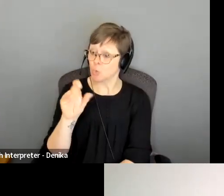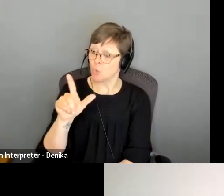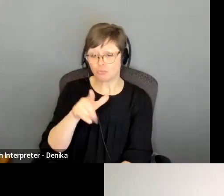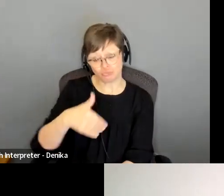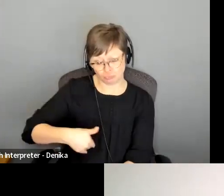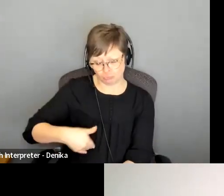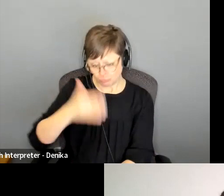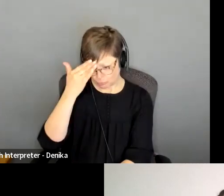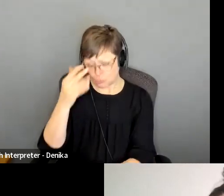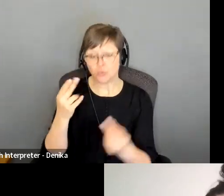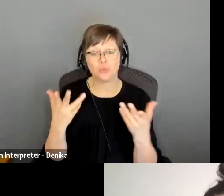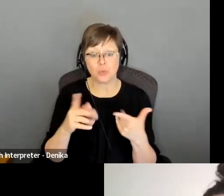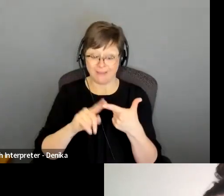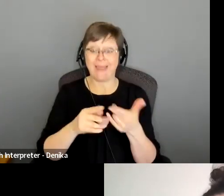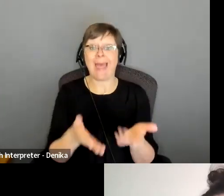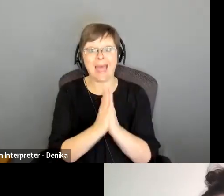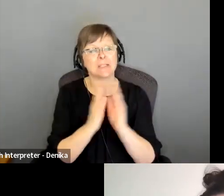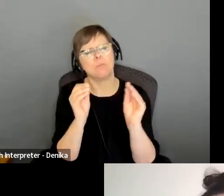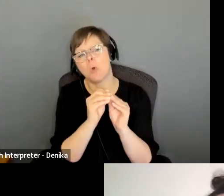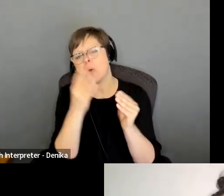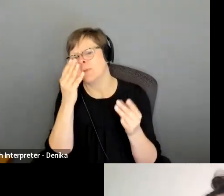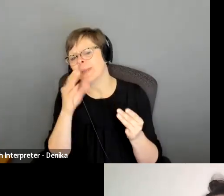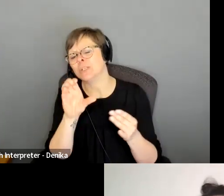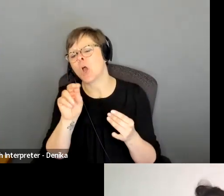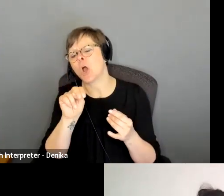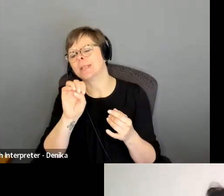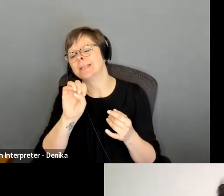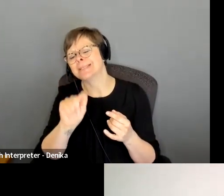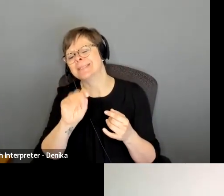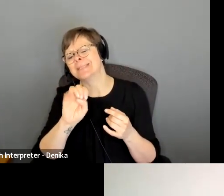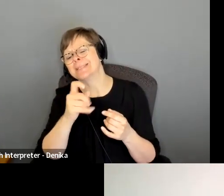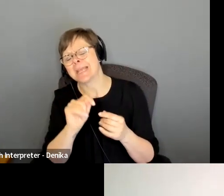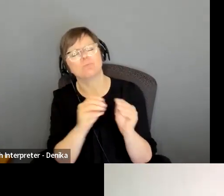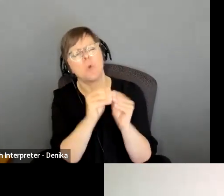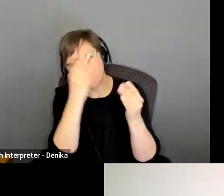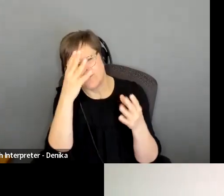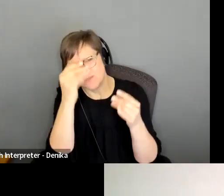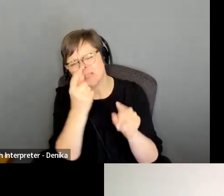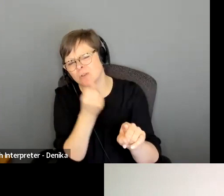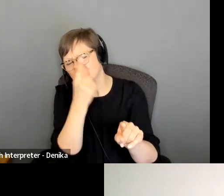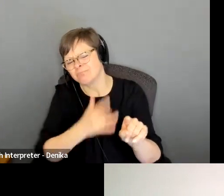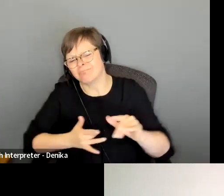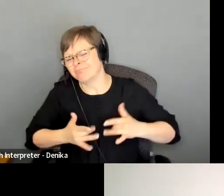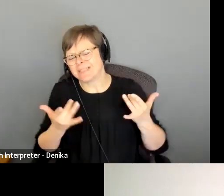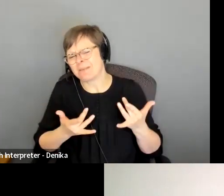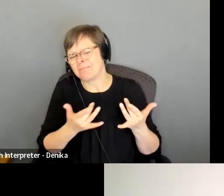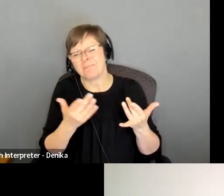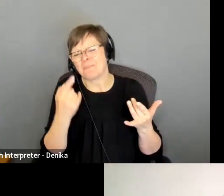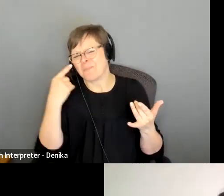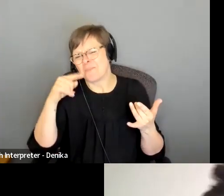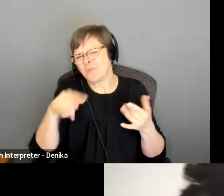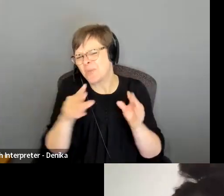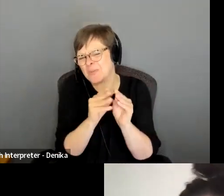Asking for more context, that's a valid tool to sort of say, I just need a little more information to understand what's going on here. Like, you